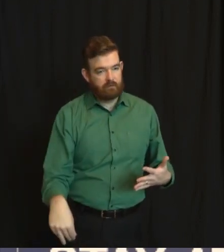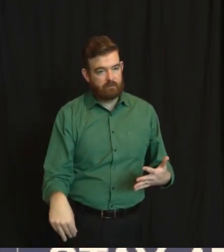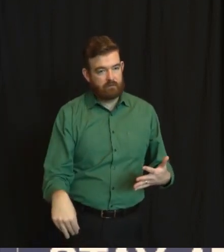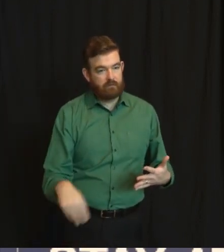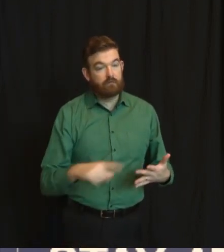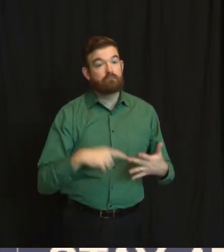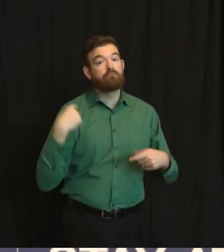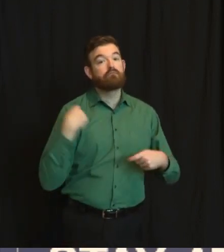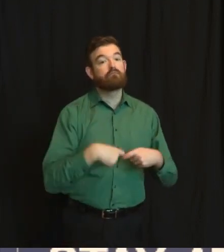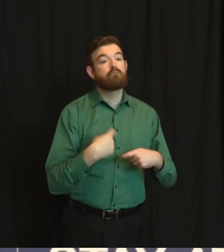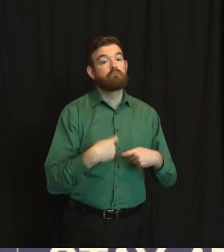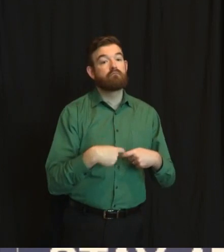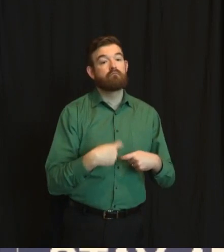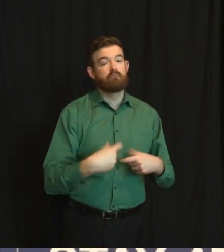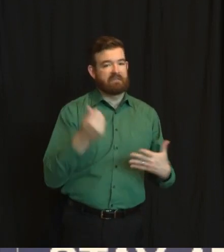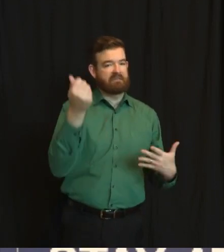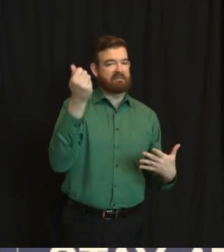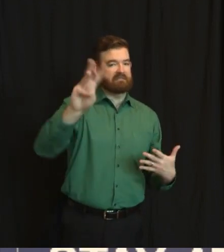Hispanic,